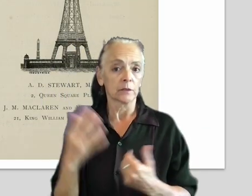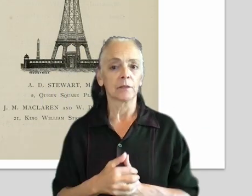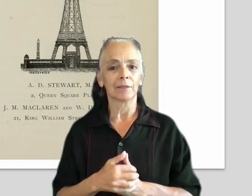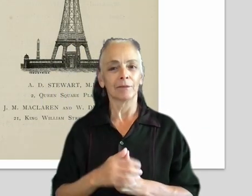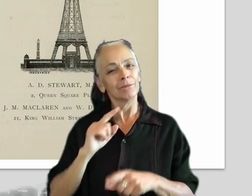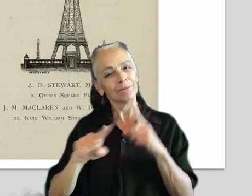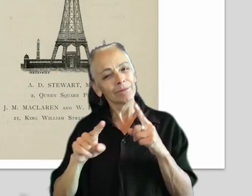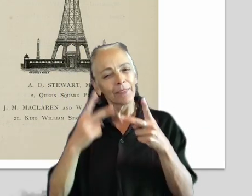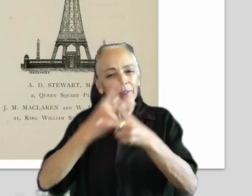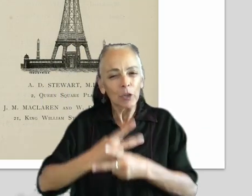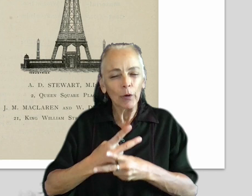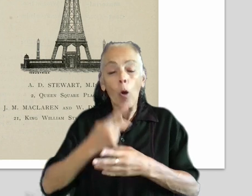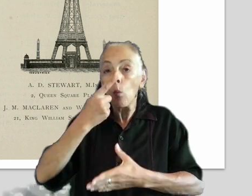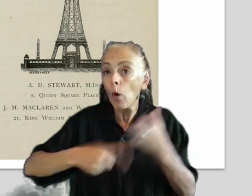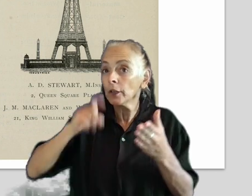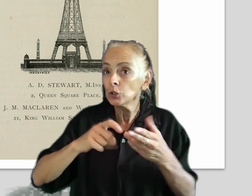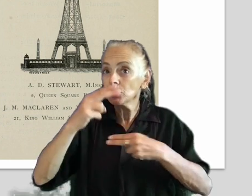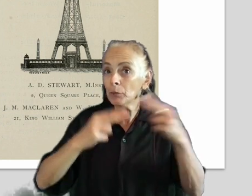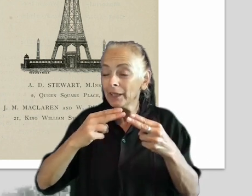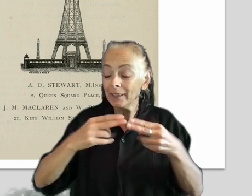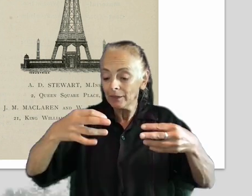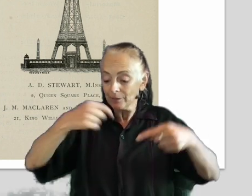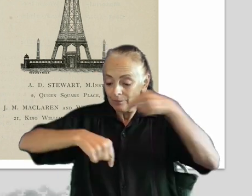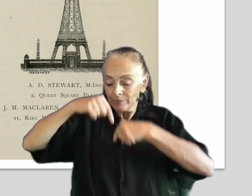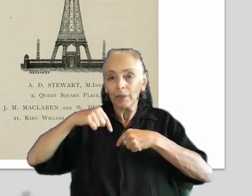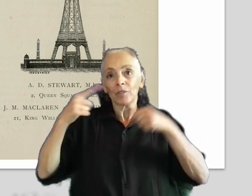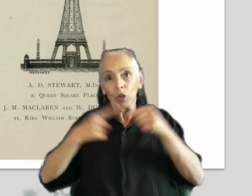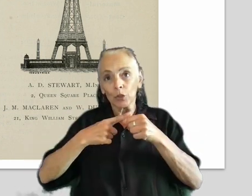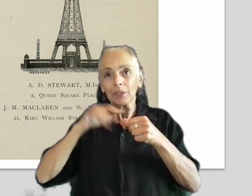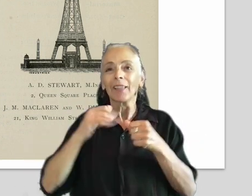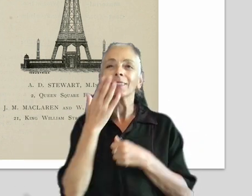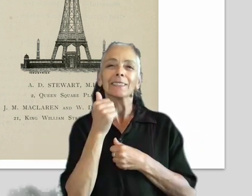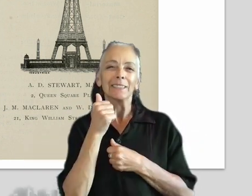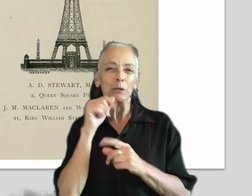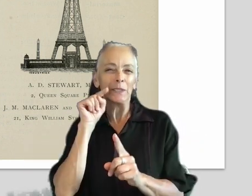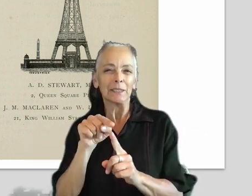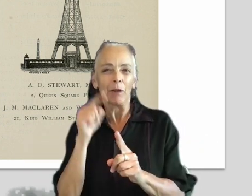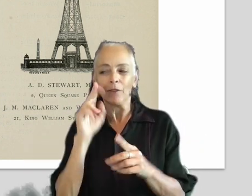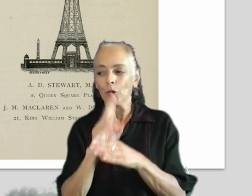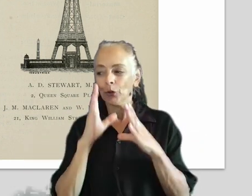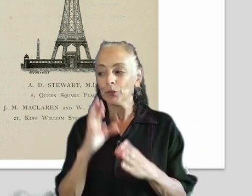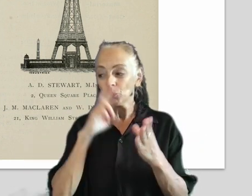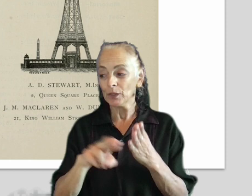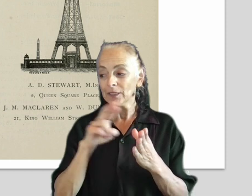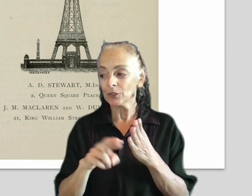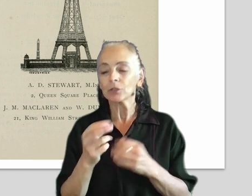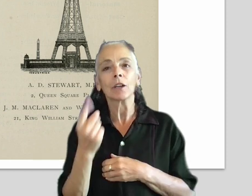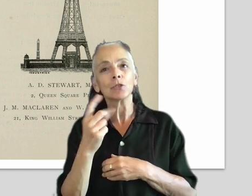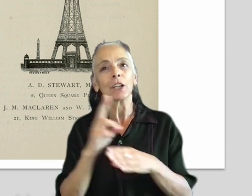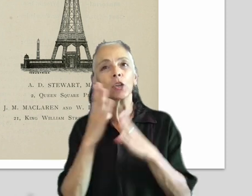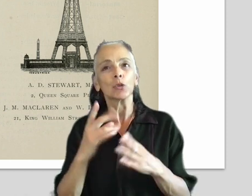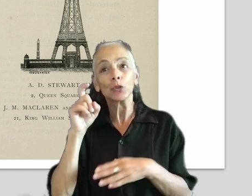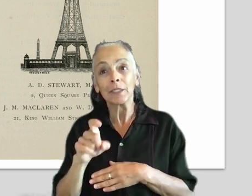but figuring out what to build in the first place this is the sweet spot for user research understanding user needs and